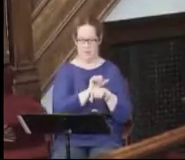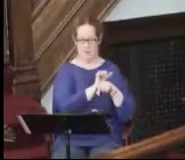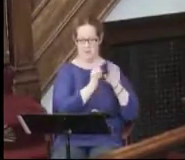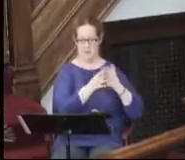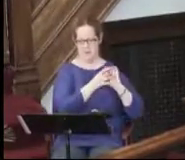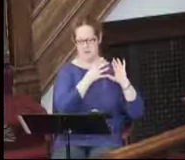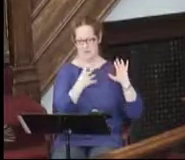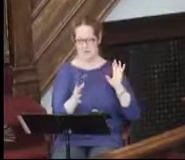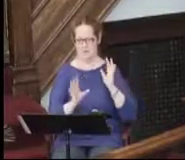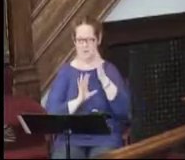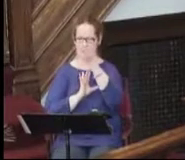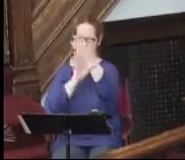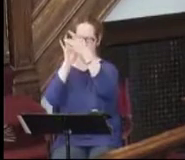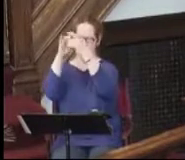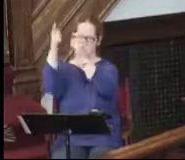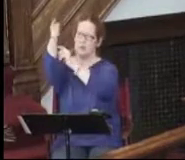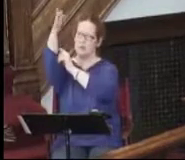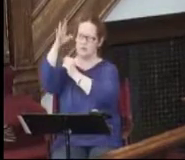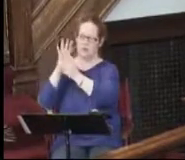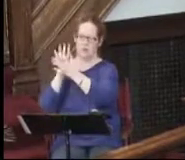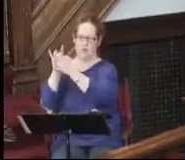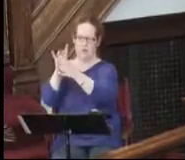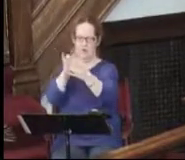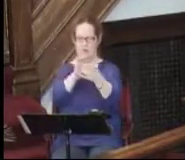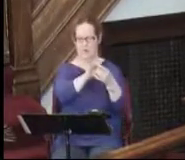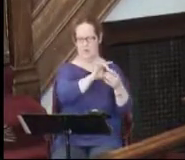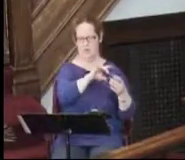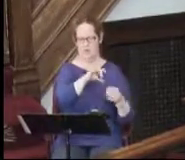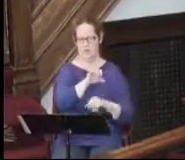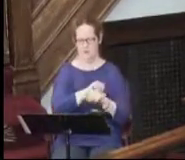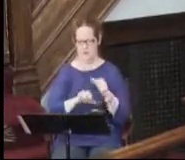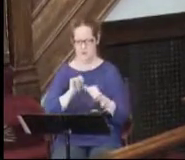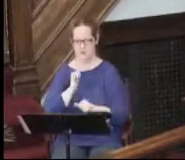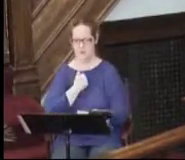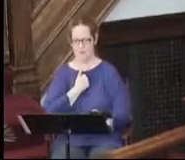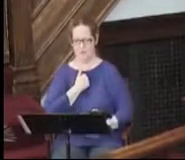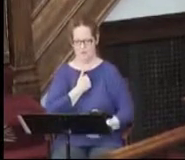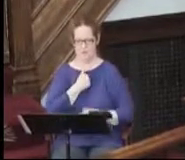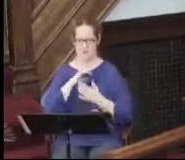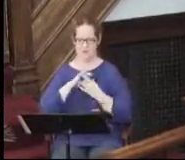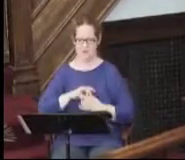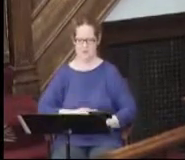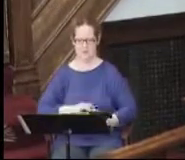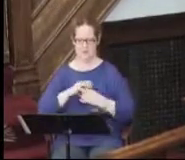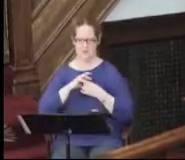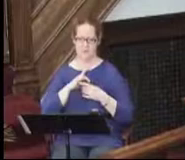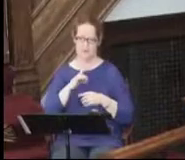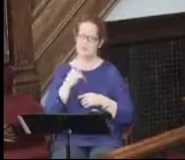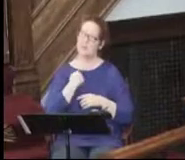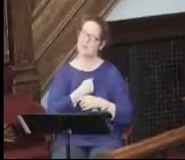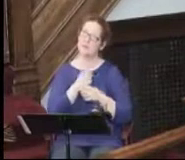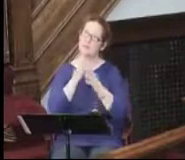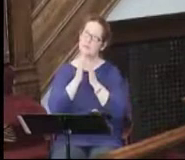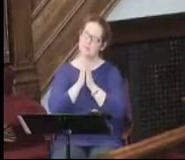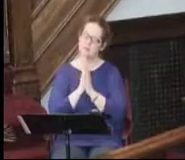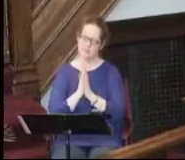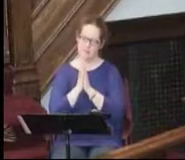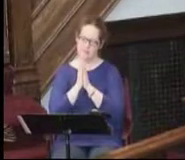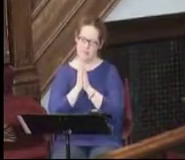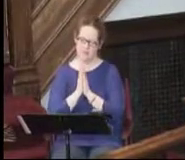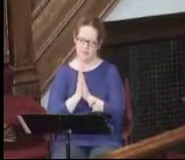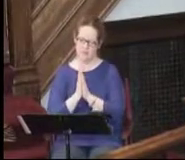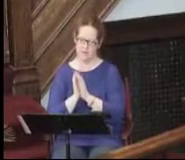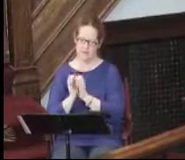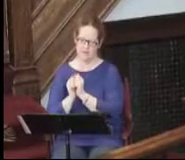whatever binds us, reconciling us with God, with each other, and with ourselves. And so,